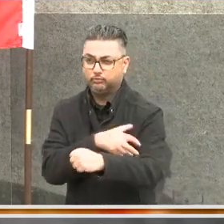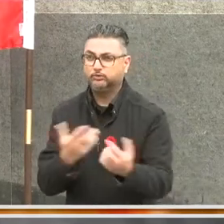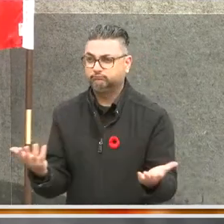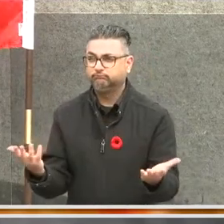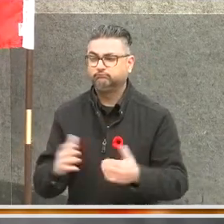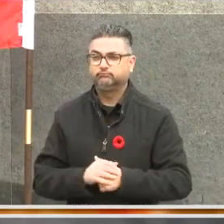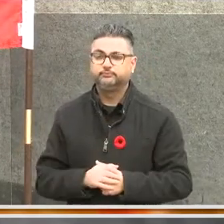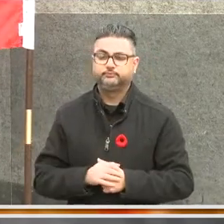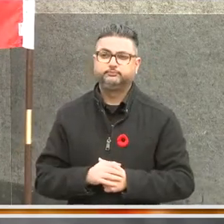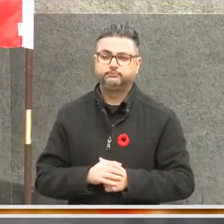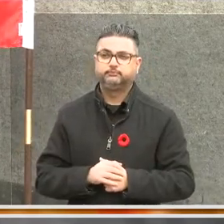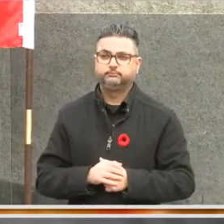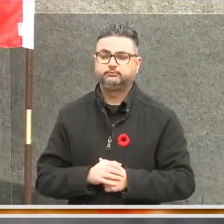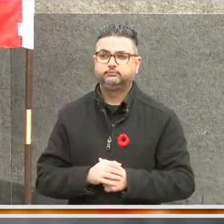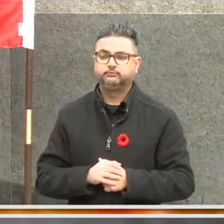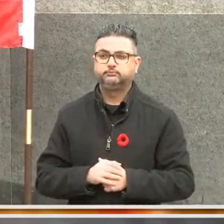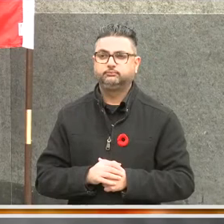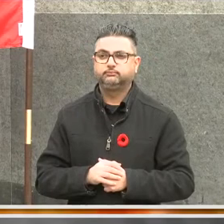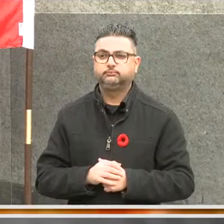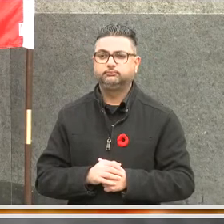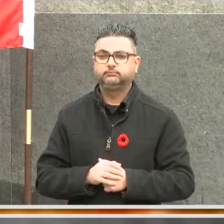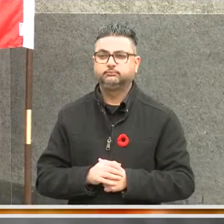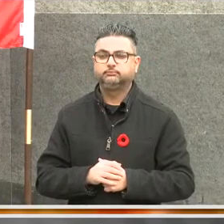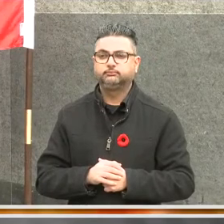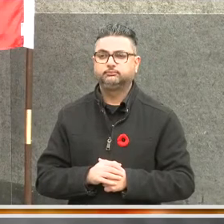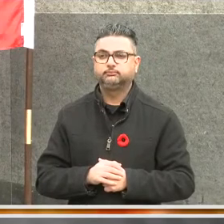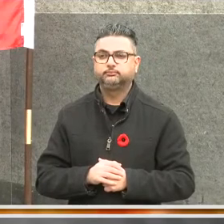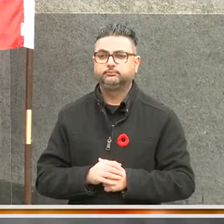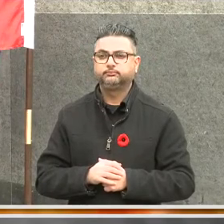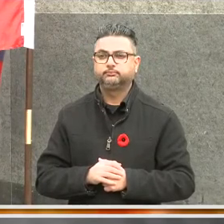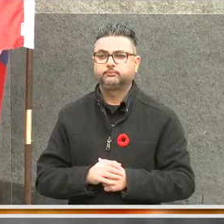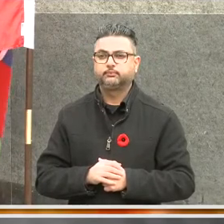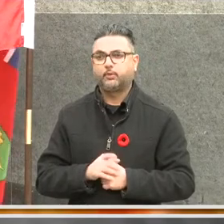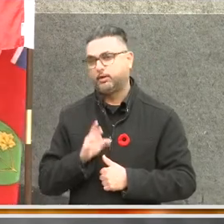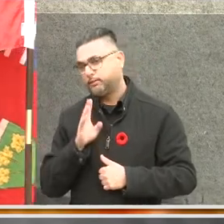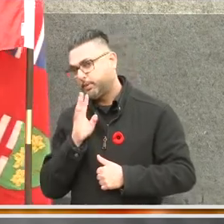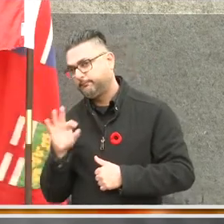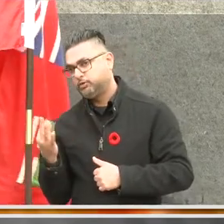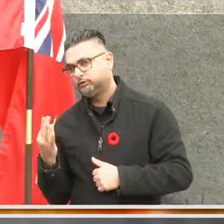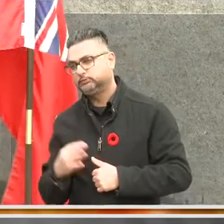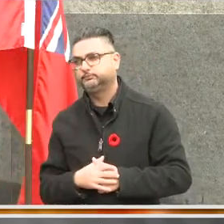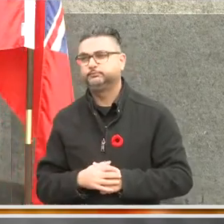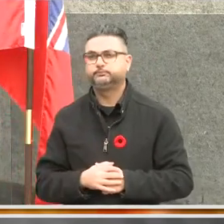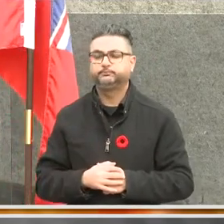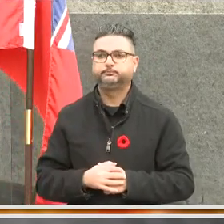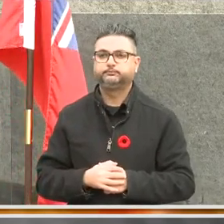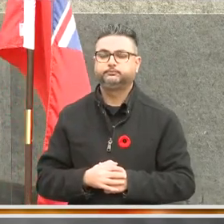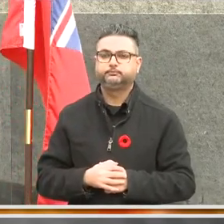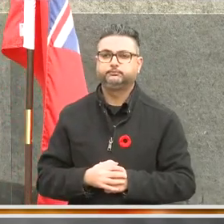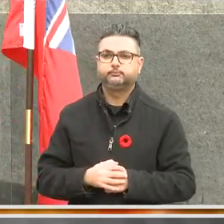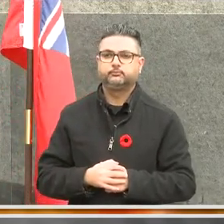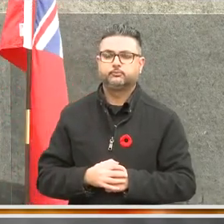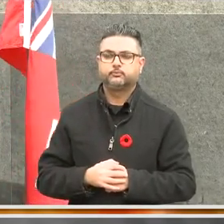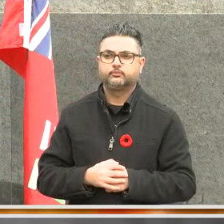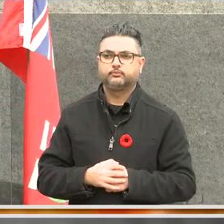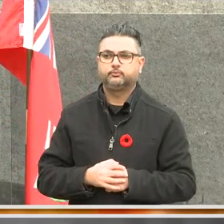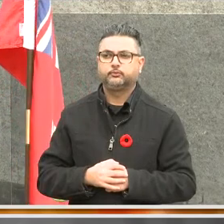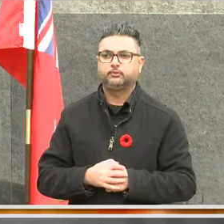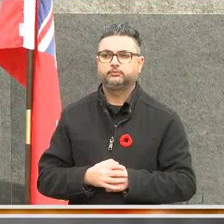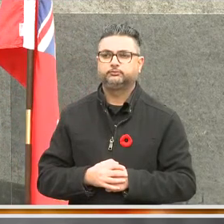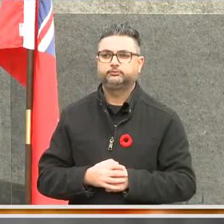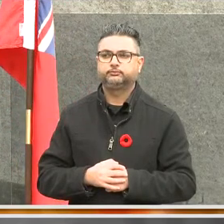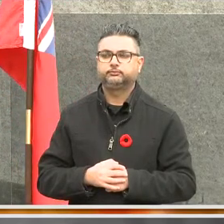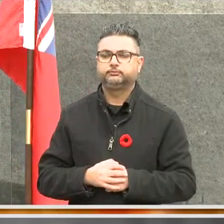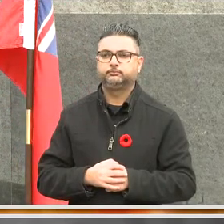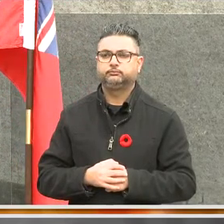Notre histoire, pour reprendre notre hymne national, est une épopée de brillants exploits qui force